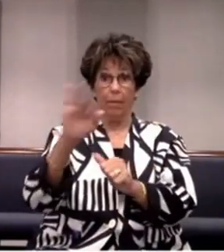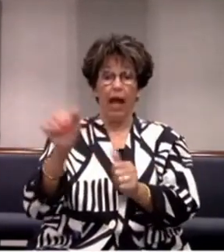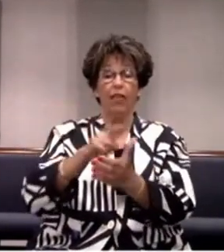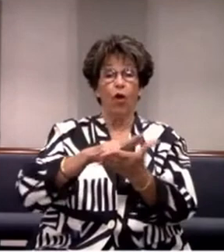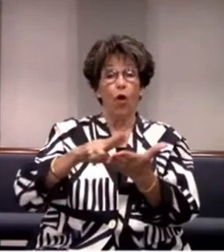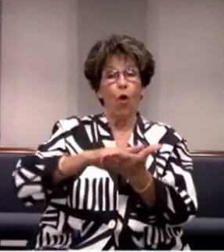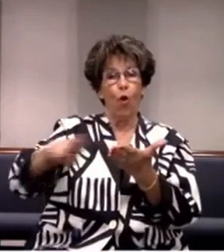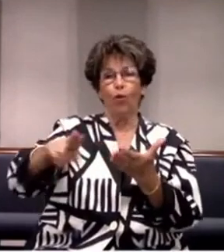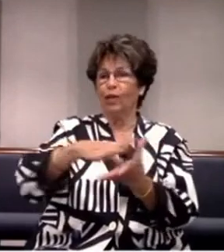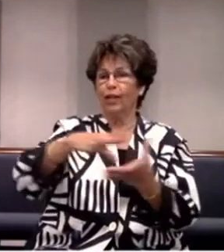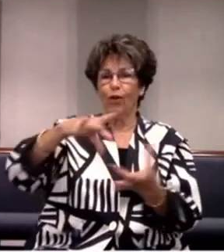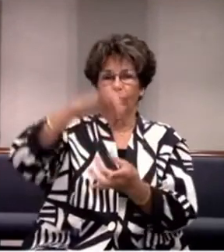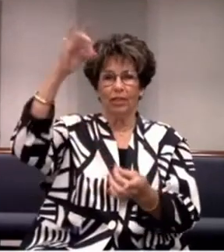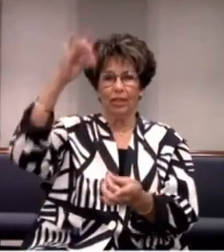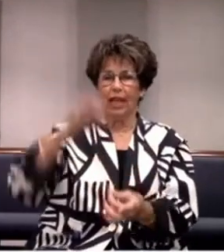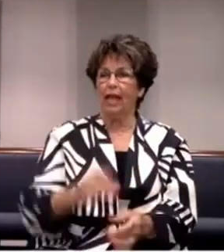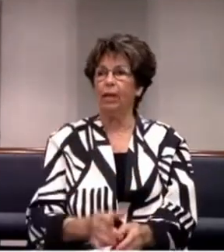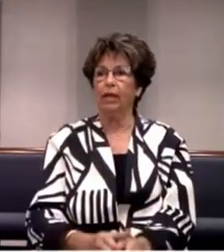Holy Ghost.